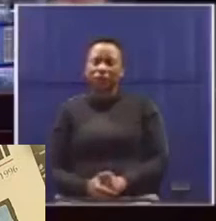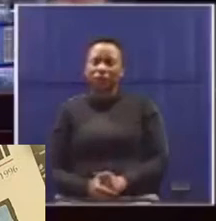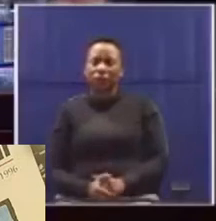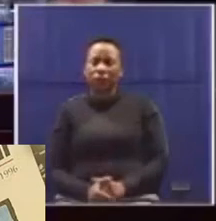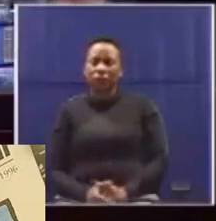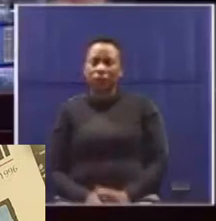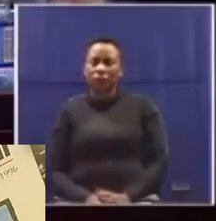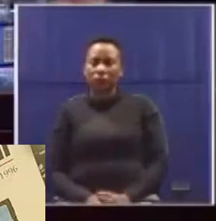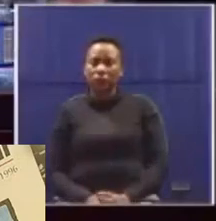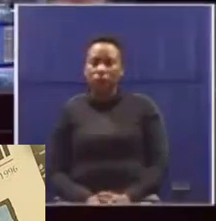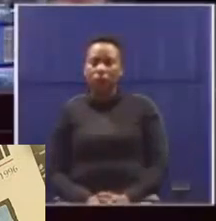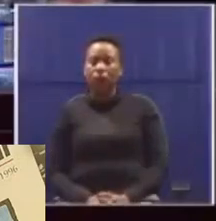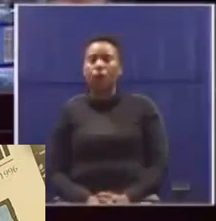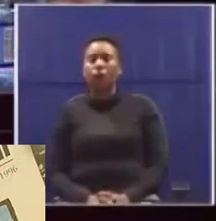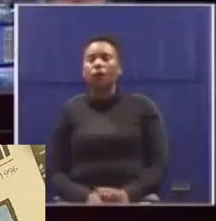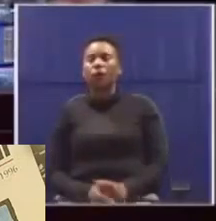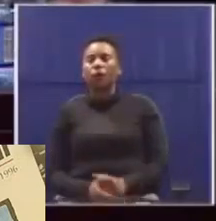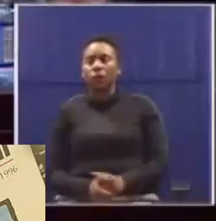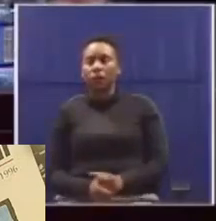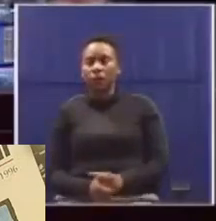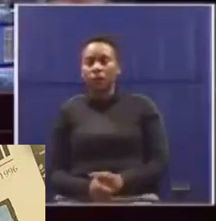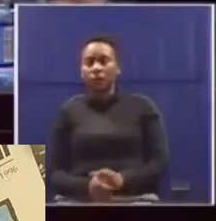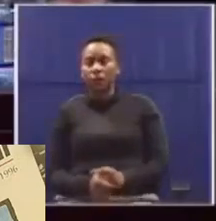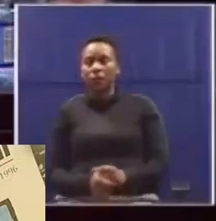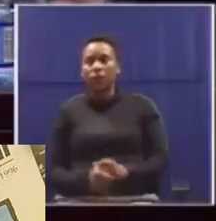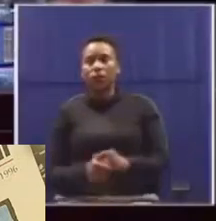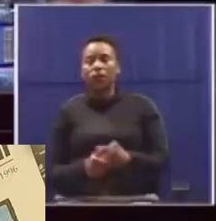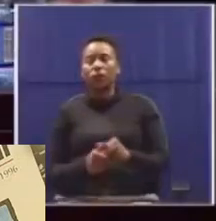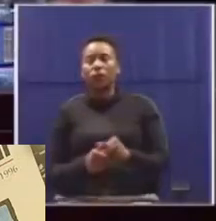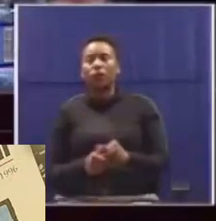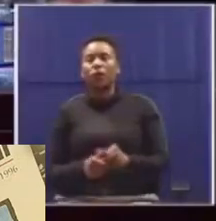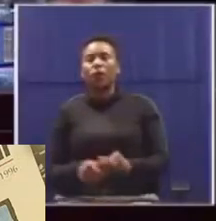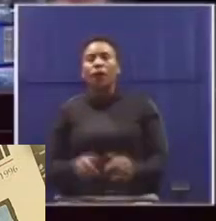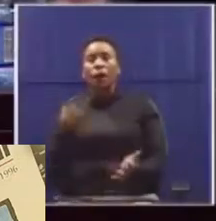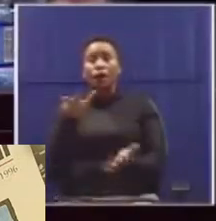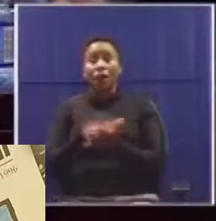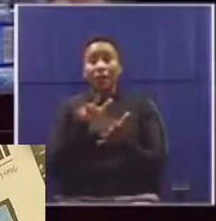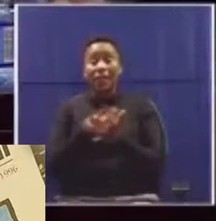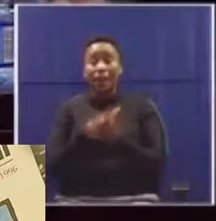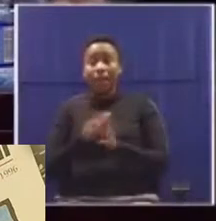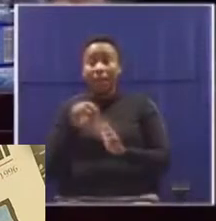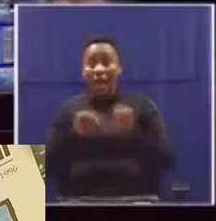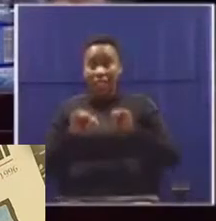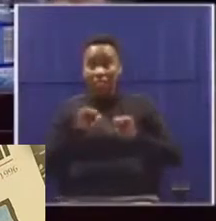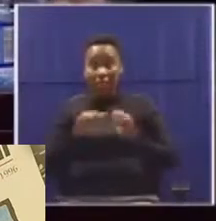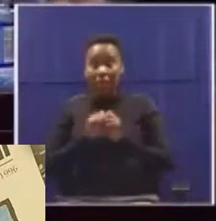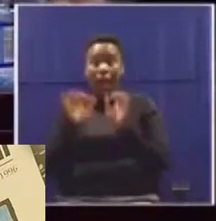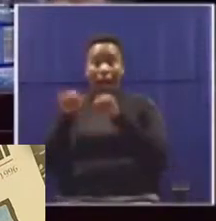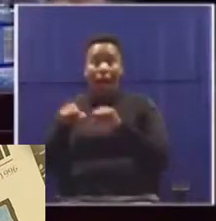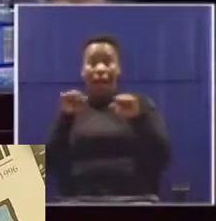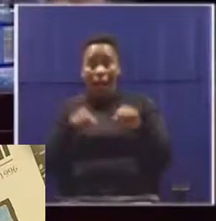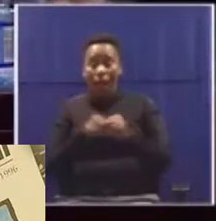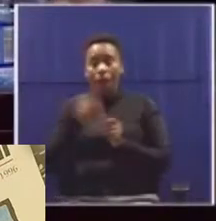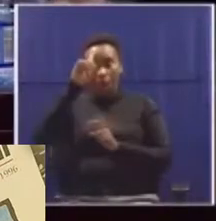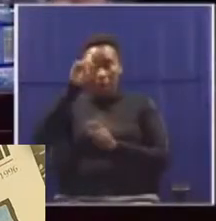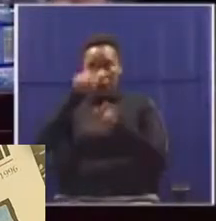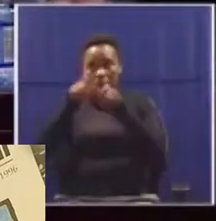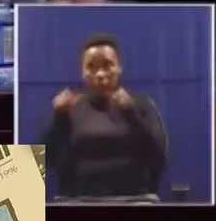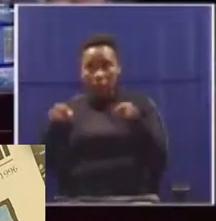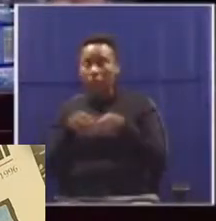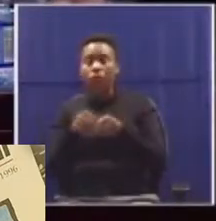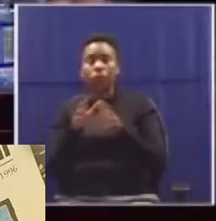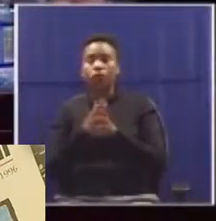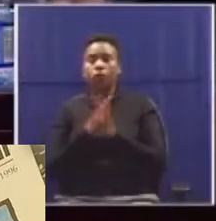info affirmative action policies have widened access for black people to pursue any field of